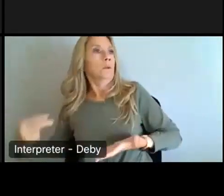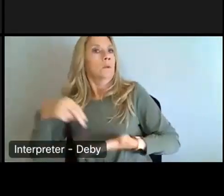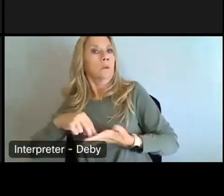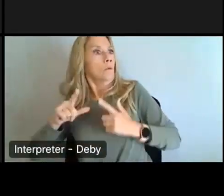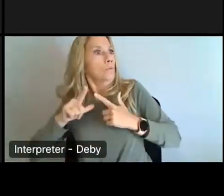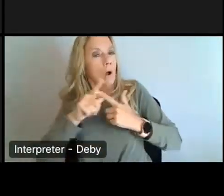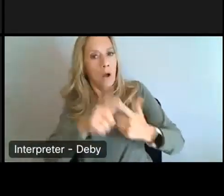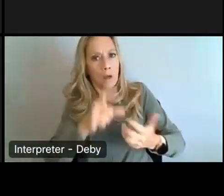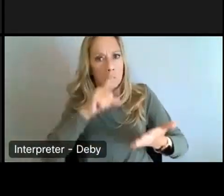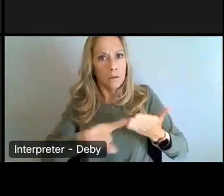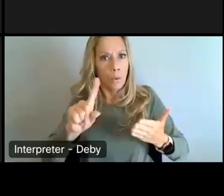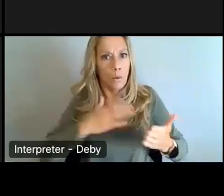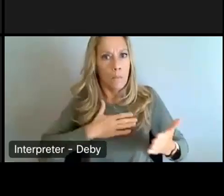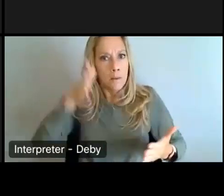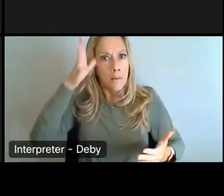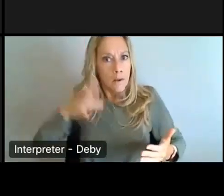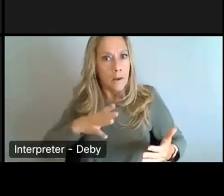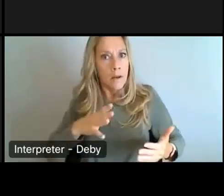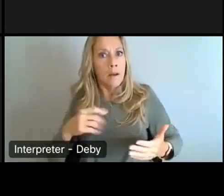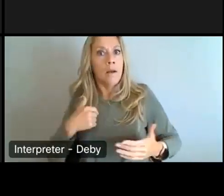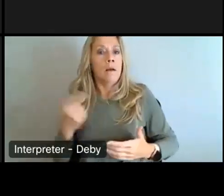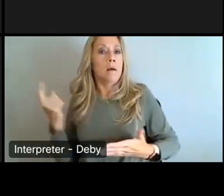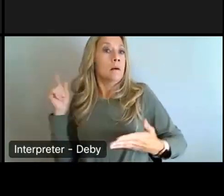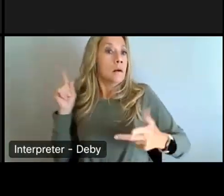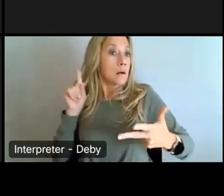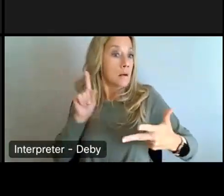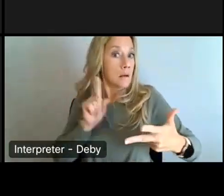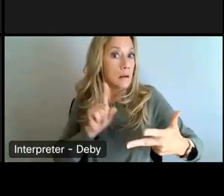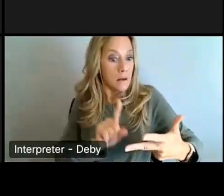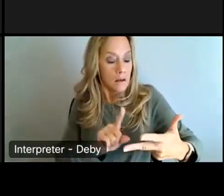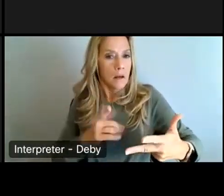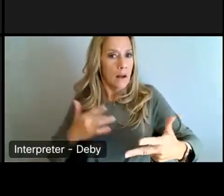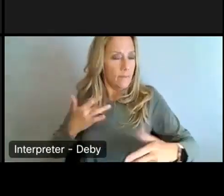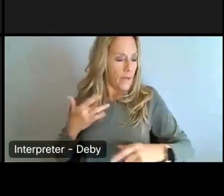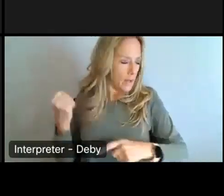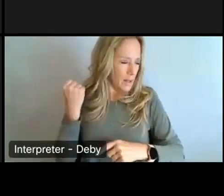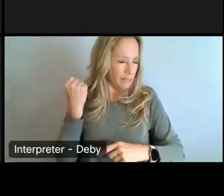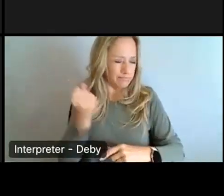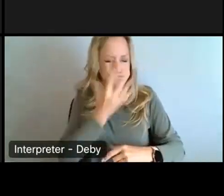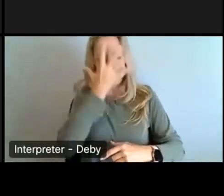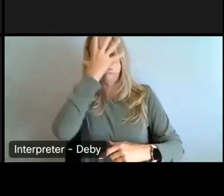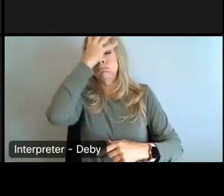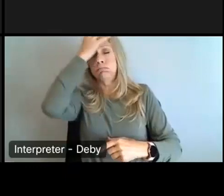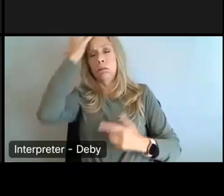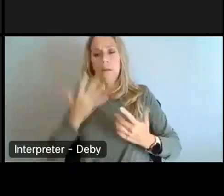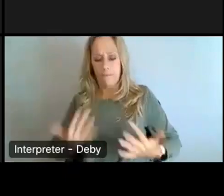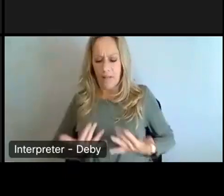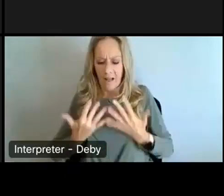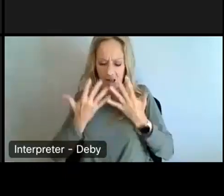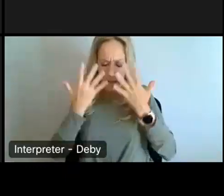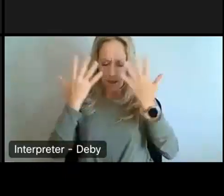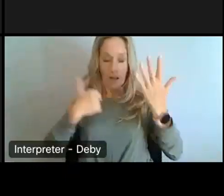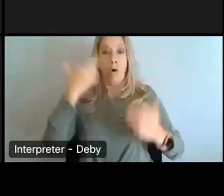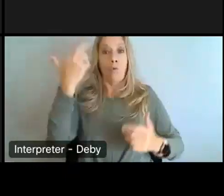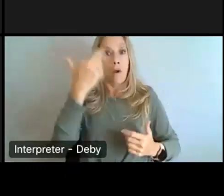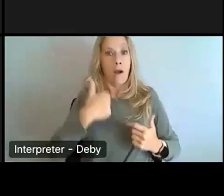men. And as I got closer to the vehicle, that's when I felt the flames hit me in the face and I realized I was on fire.